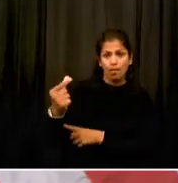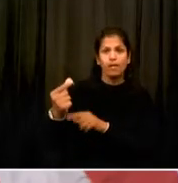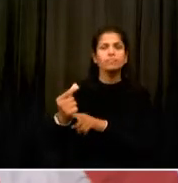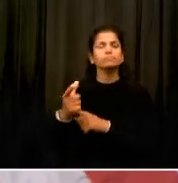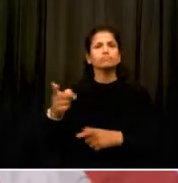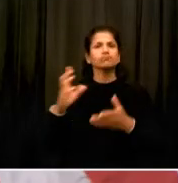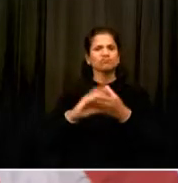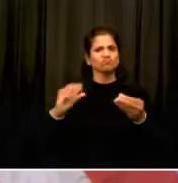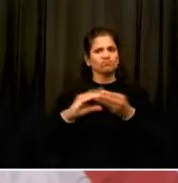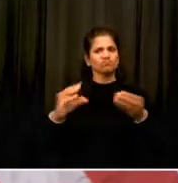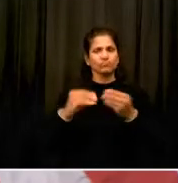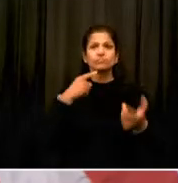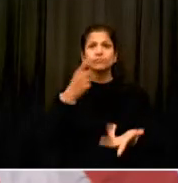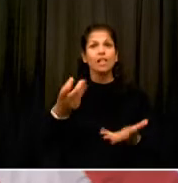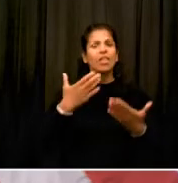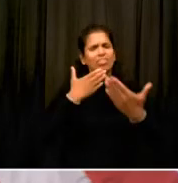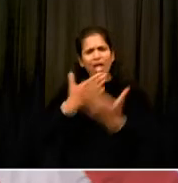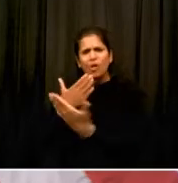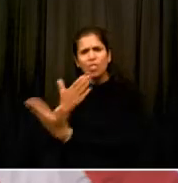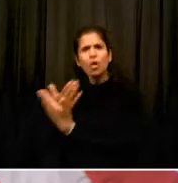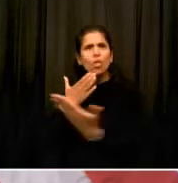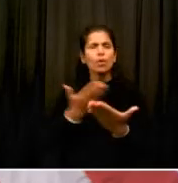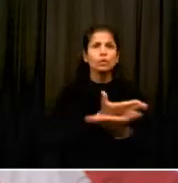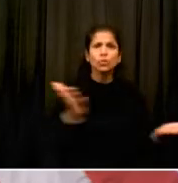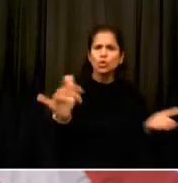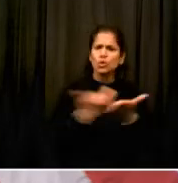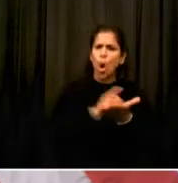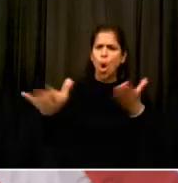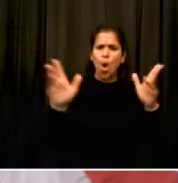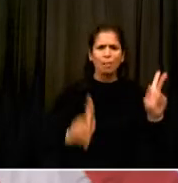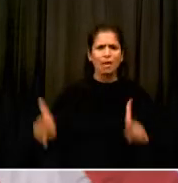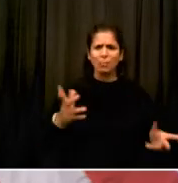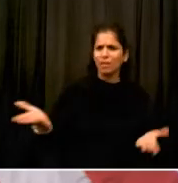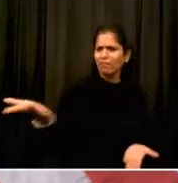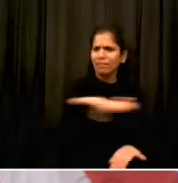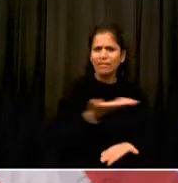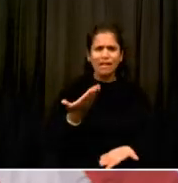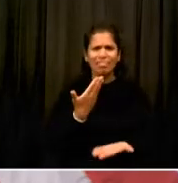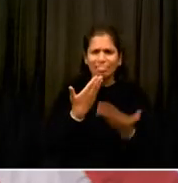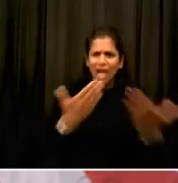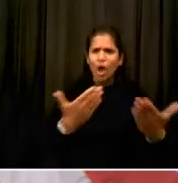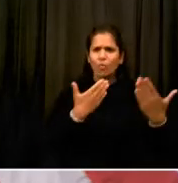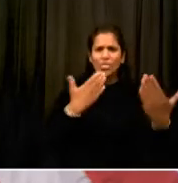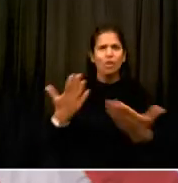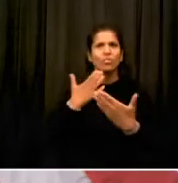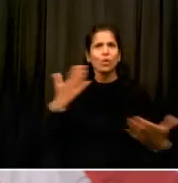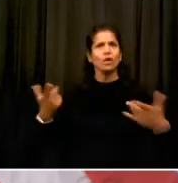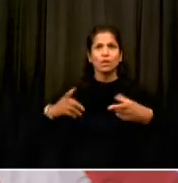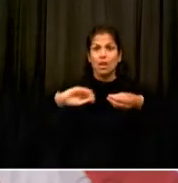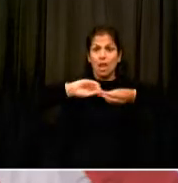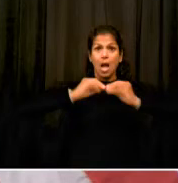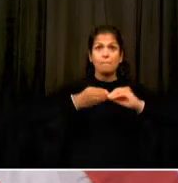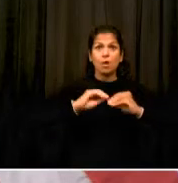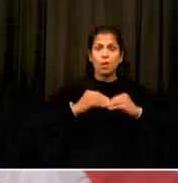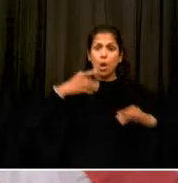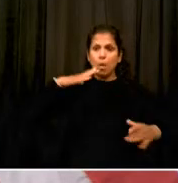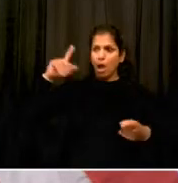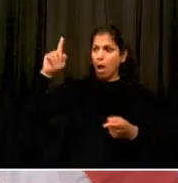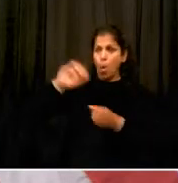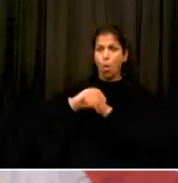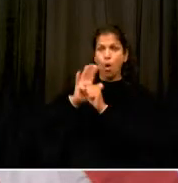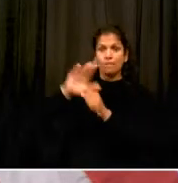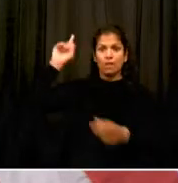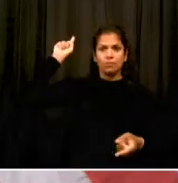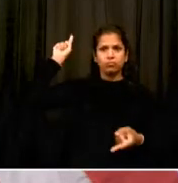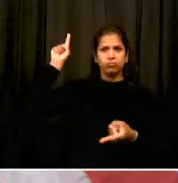we sit here today, we have the lowest rate of new cases of coronavirus than we've had since the beginning of the pandemic. So